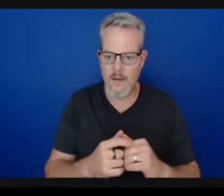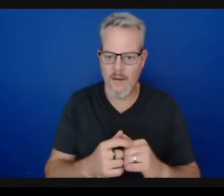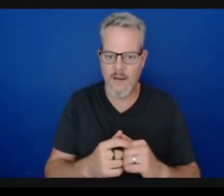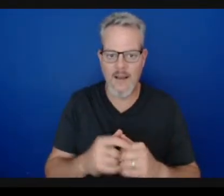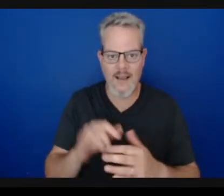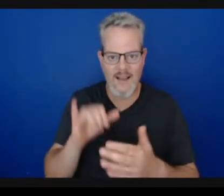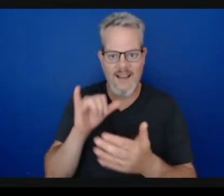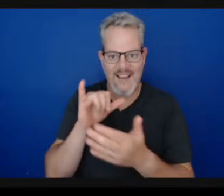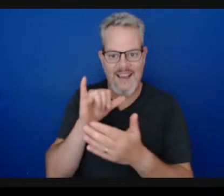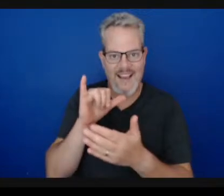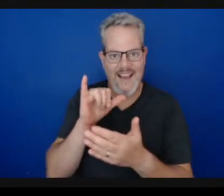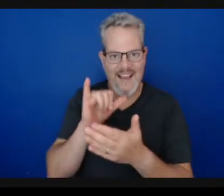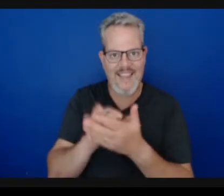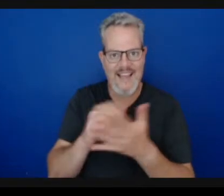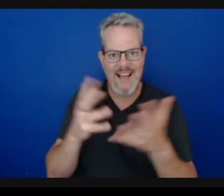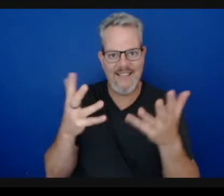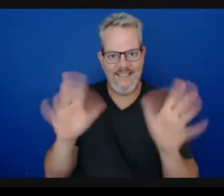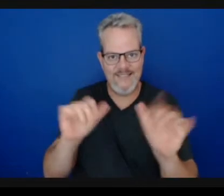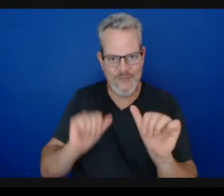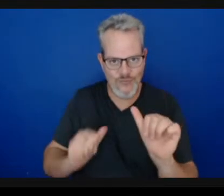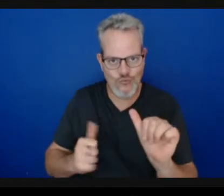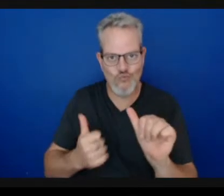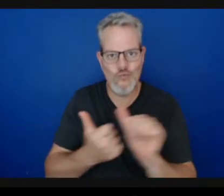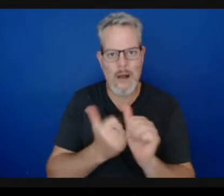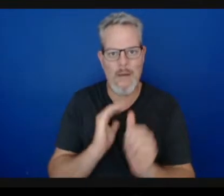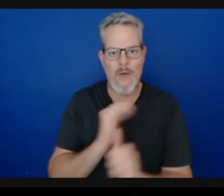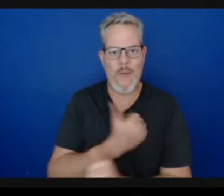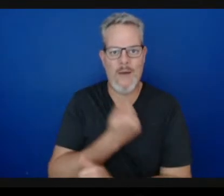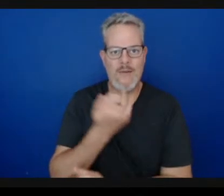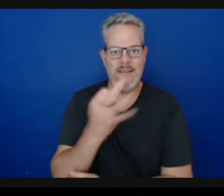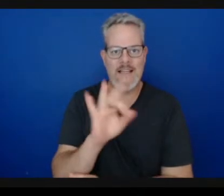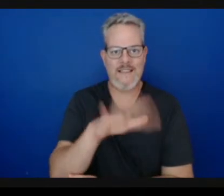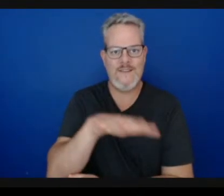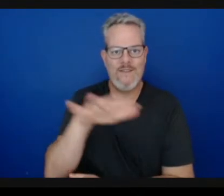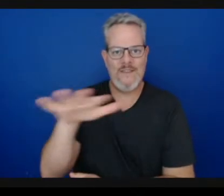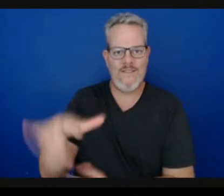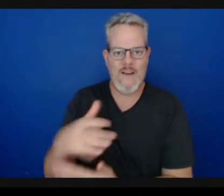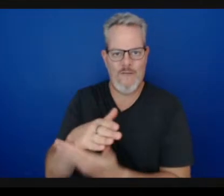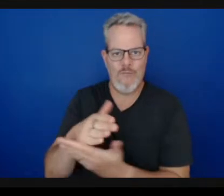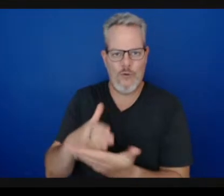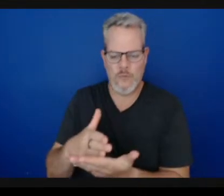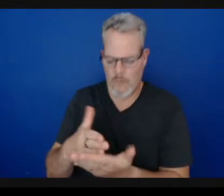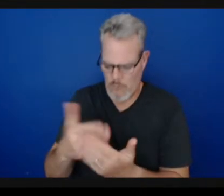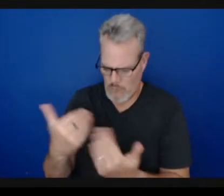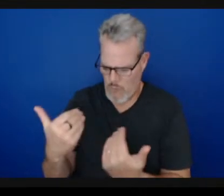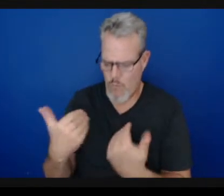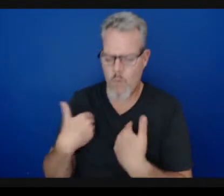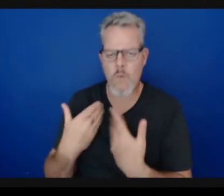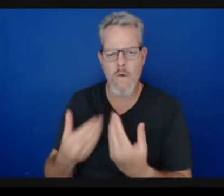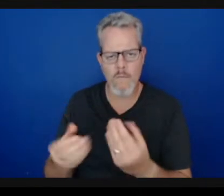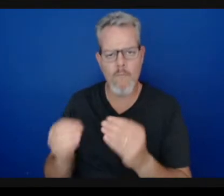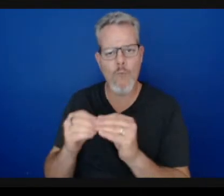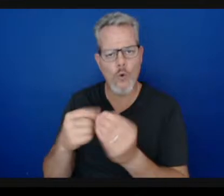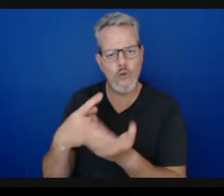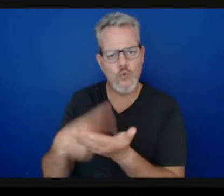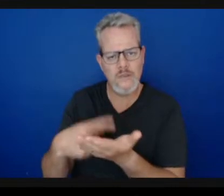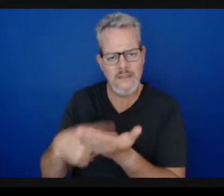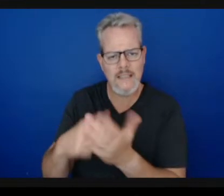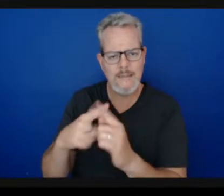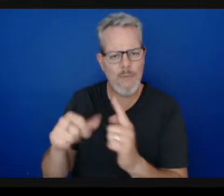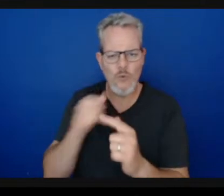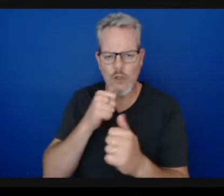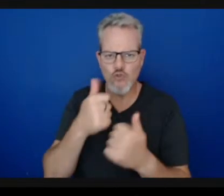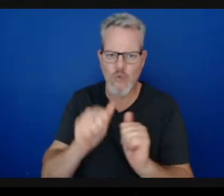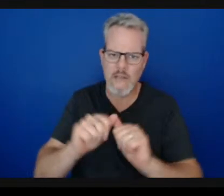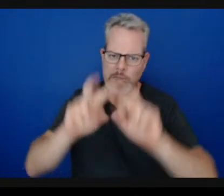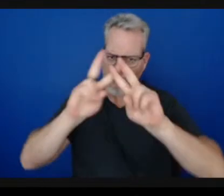can wrap up our 55 segment here. And of course, there's always more to discuss. We're not meant to be comprehensive here, but to